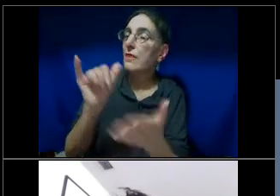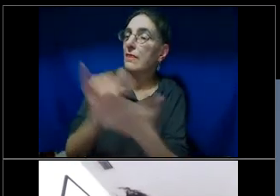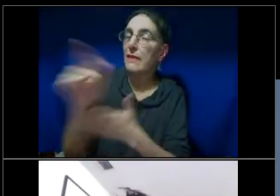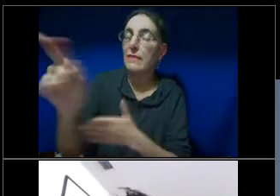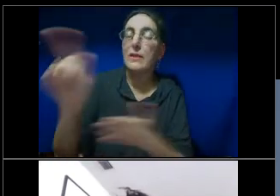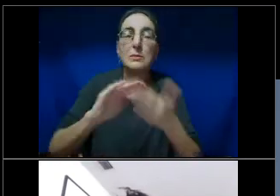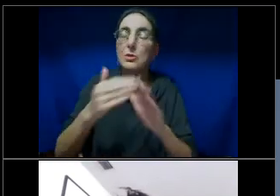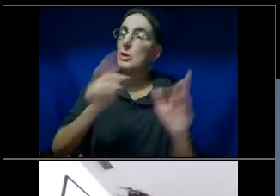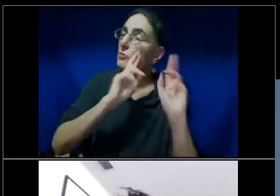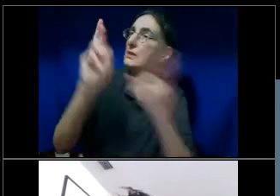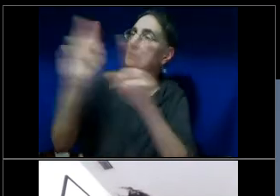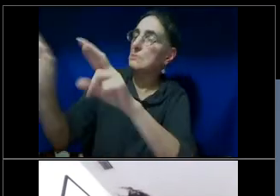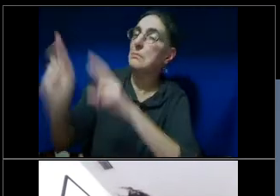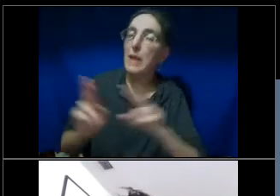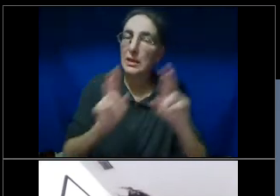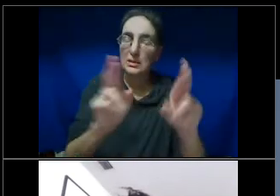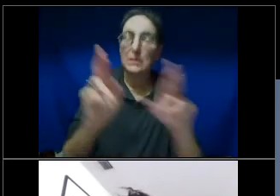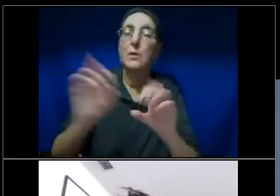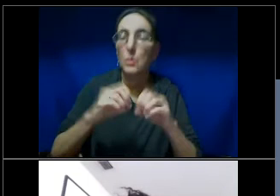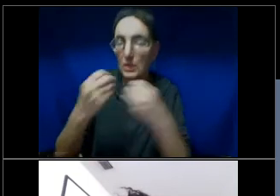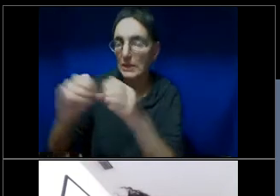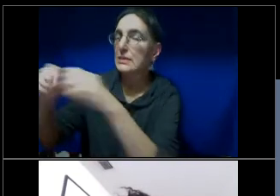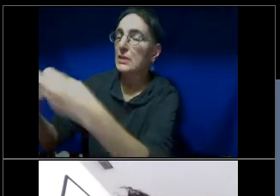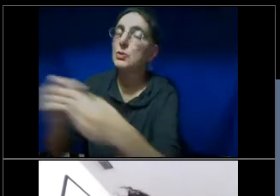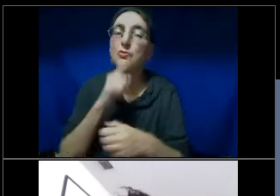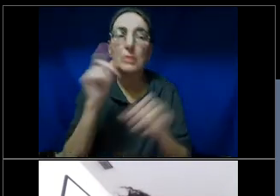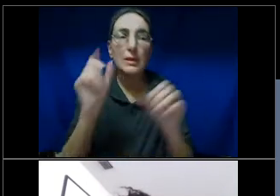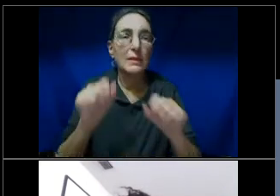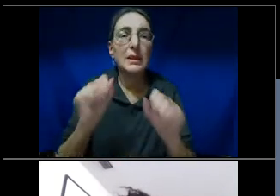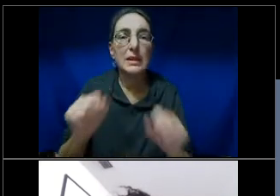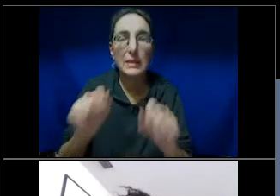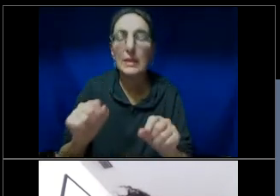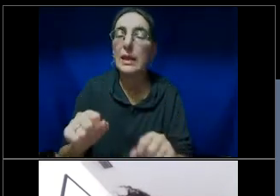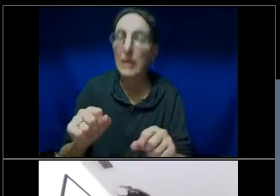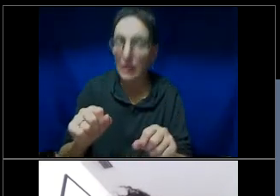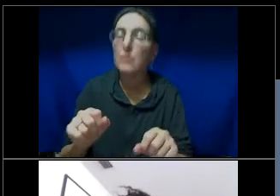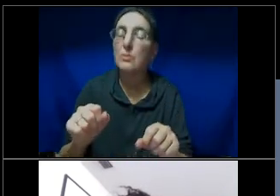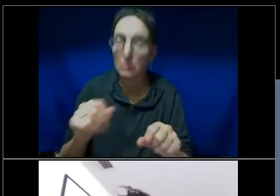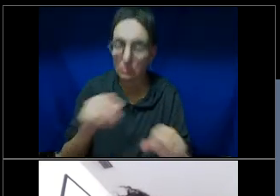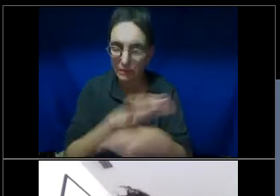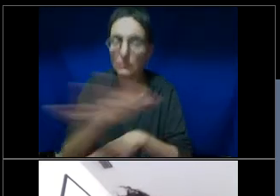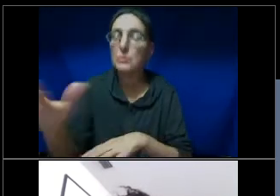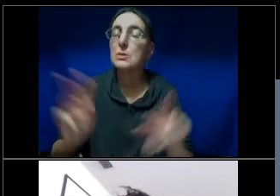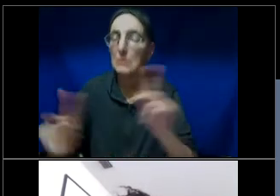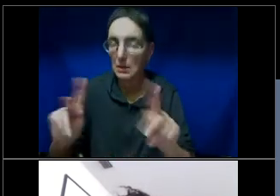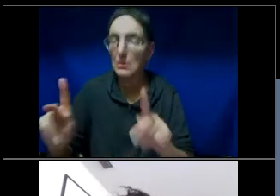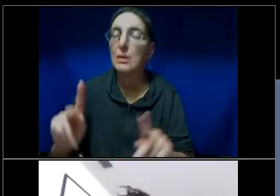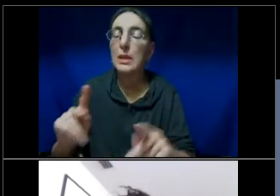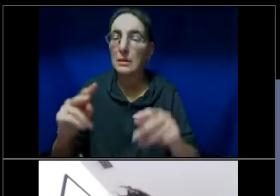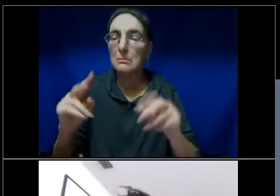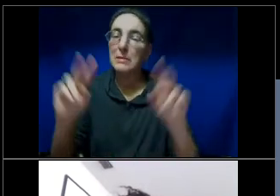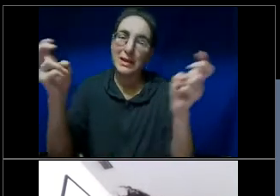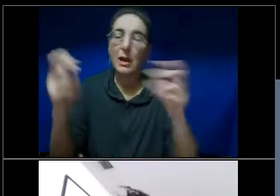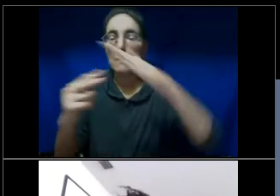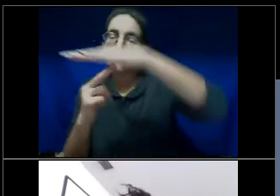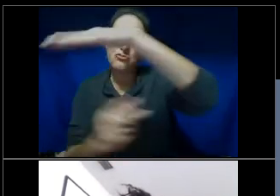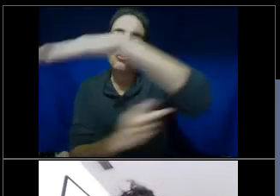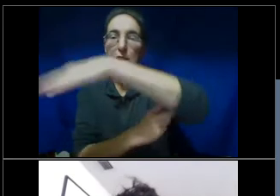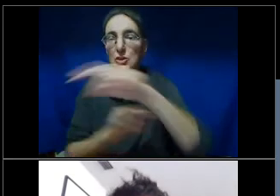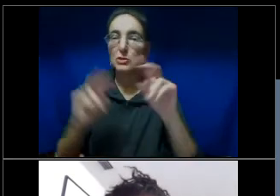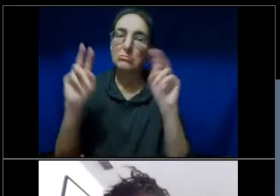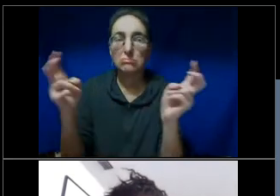those organizations, and that they're really going to be able to bring people to the table and be that bridge, right?